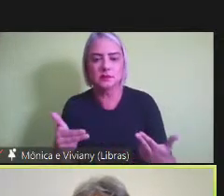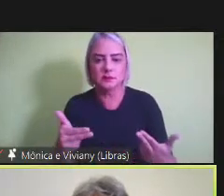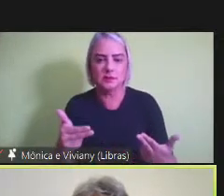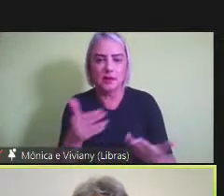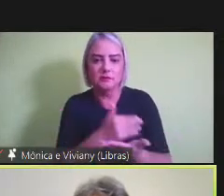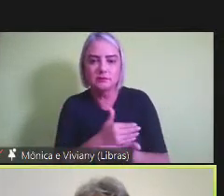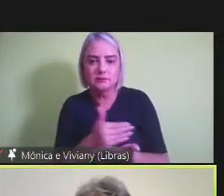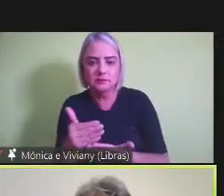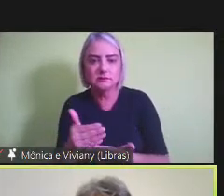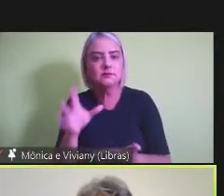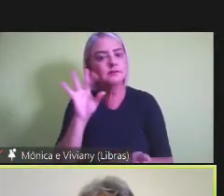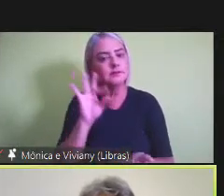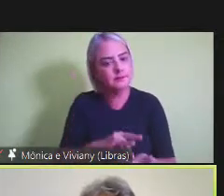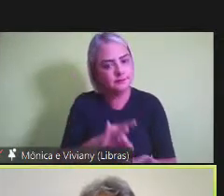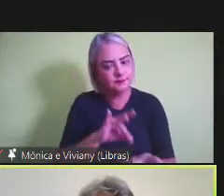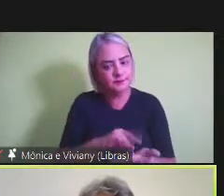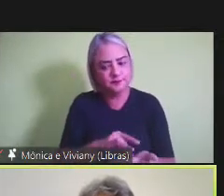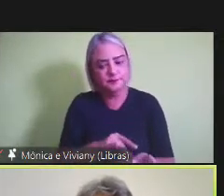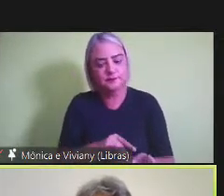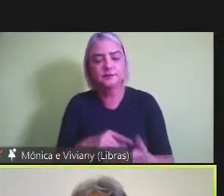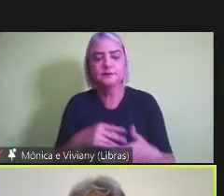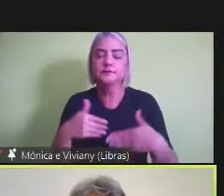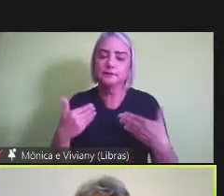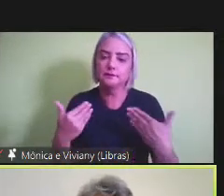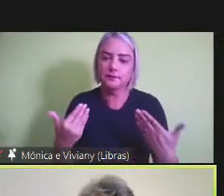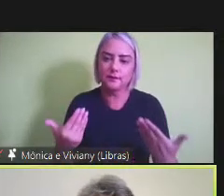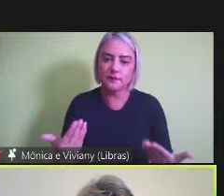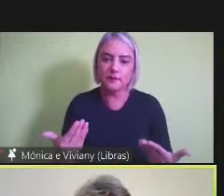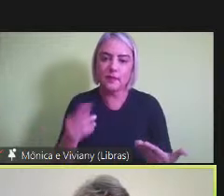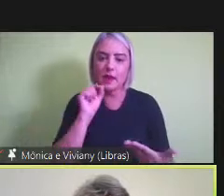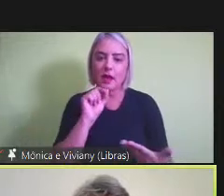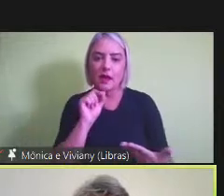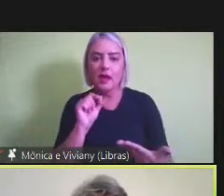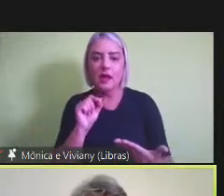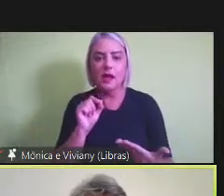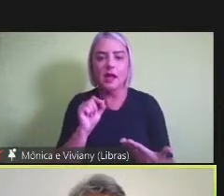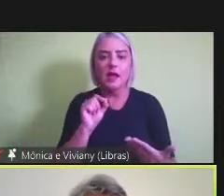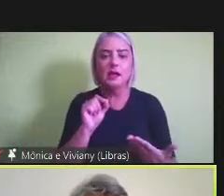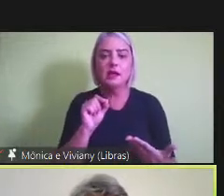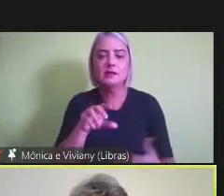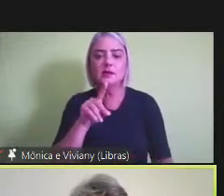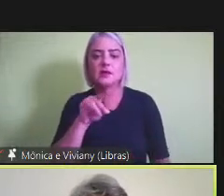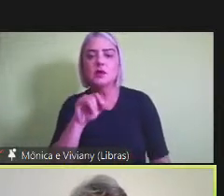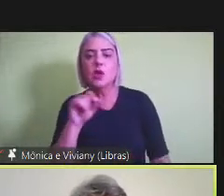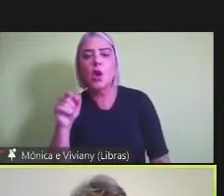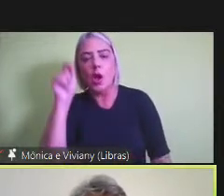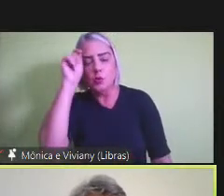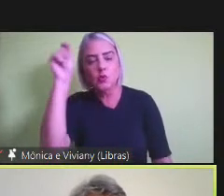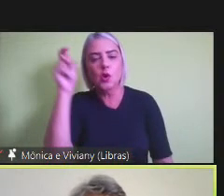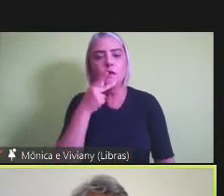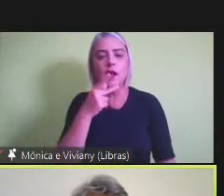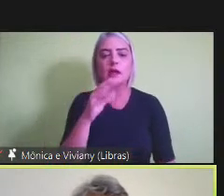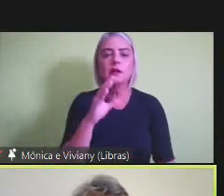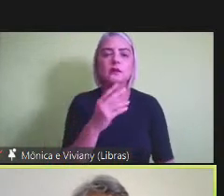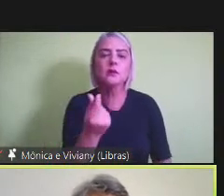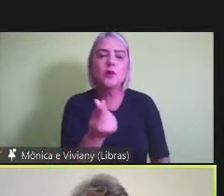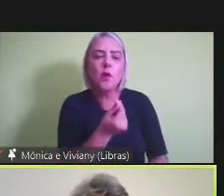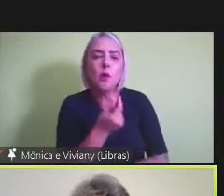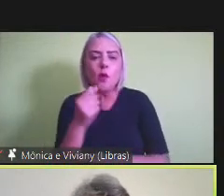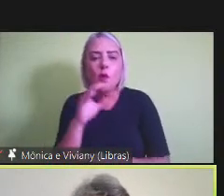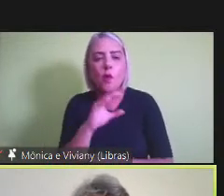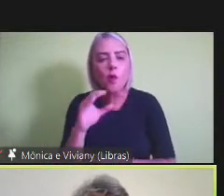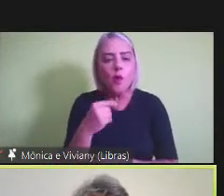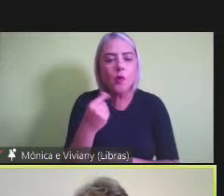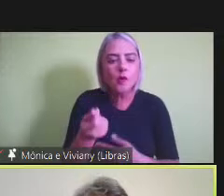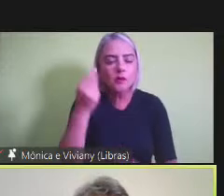can negotiate certain aspects using reality. And that's what Mary Douglas mentions, the